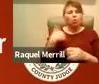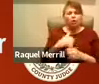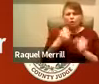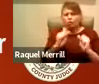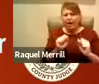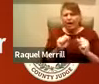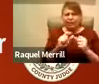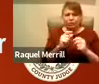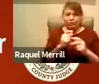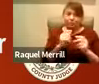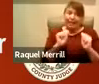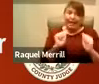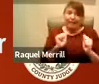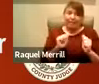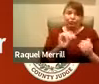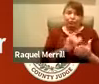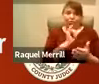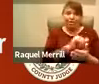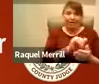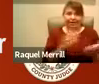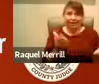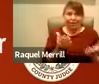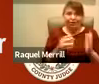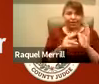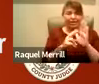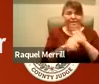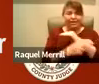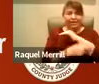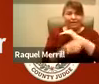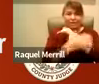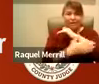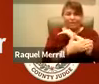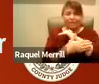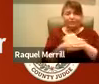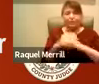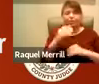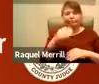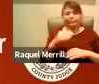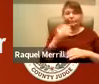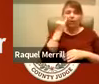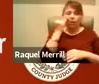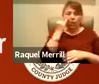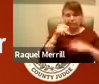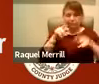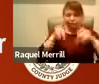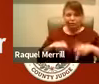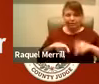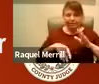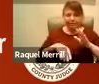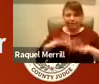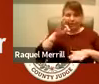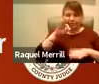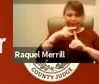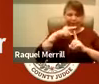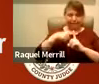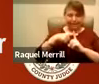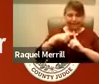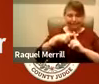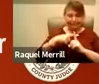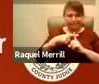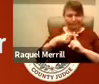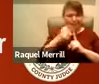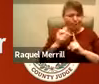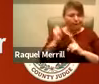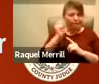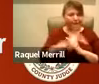be able to do that here in Hidalgo County, that instead of this person that found out that he tested positive and is going to go back to the